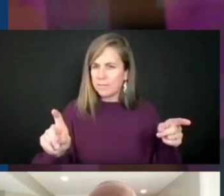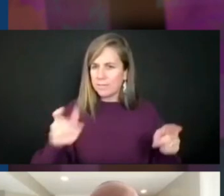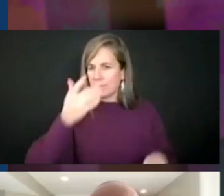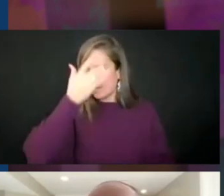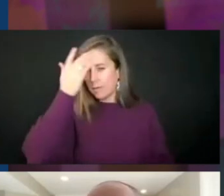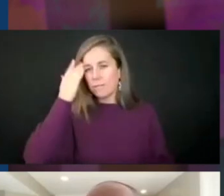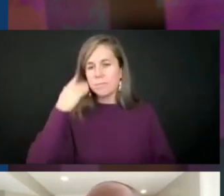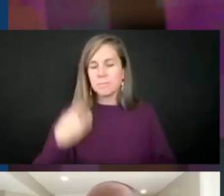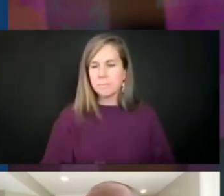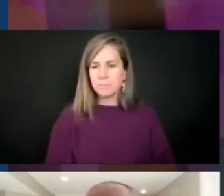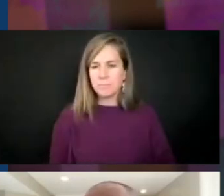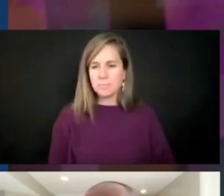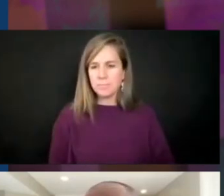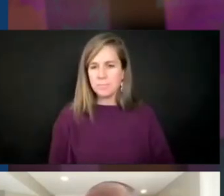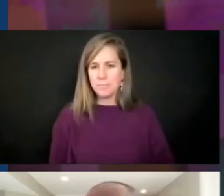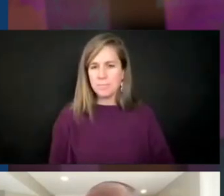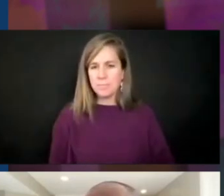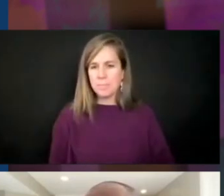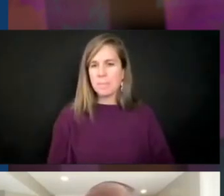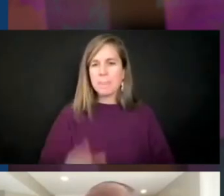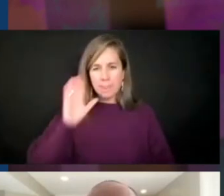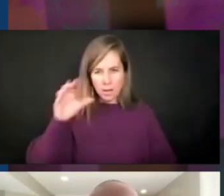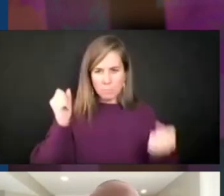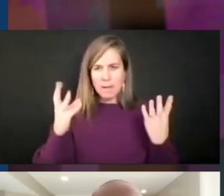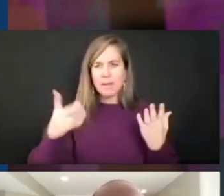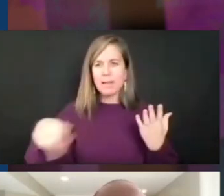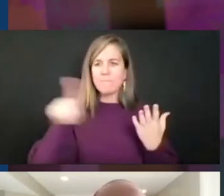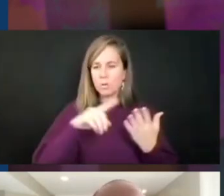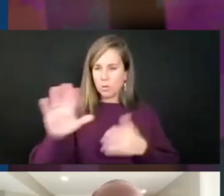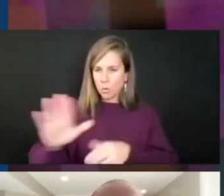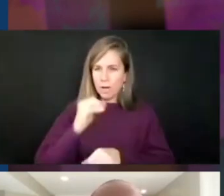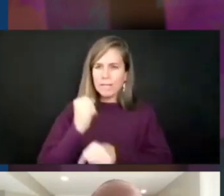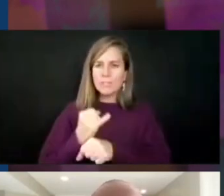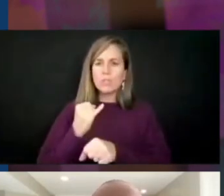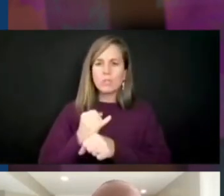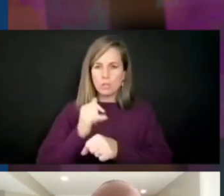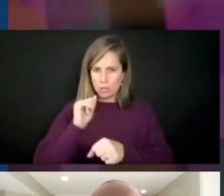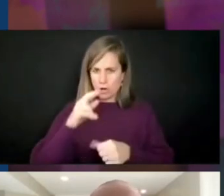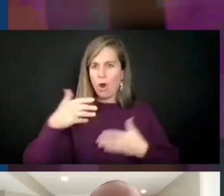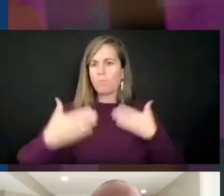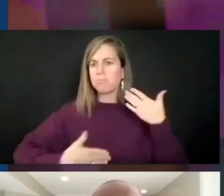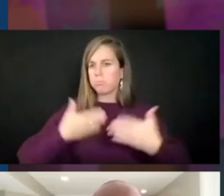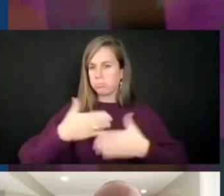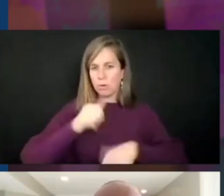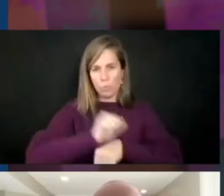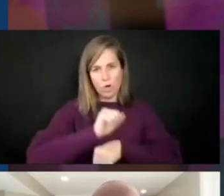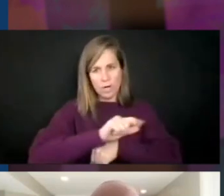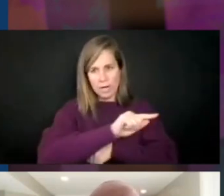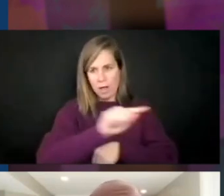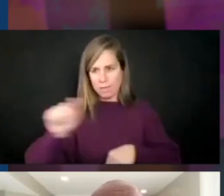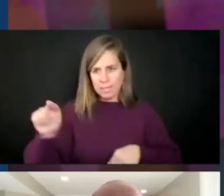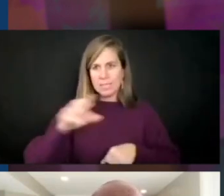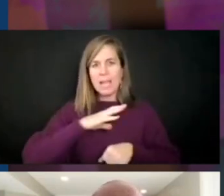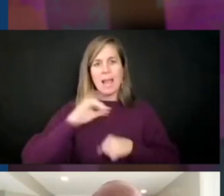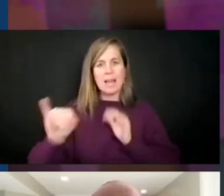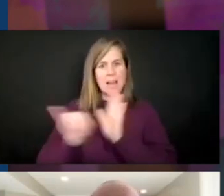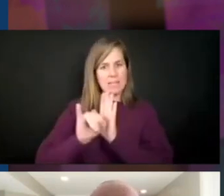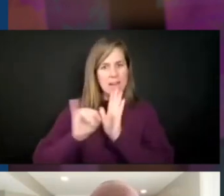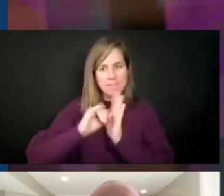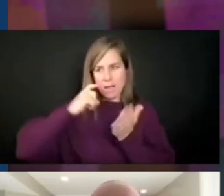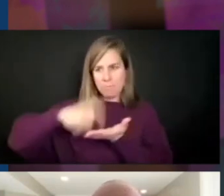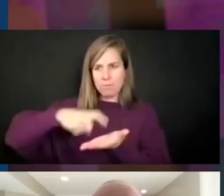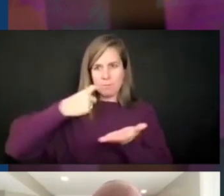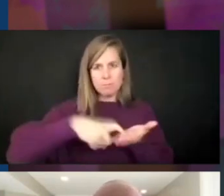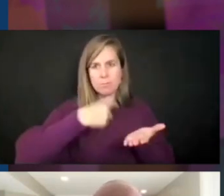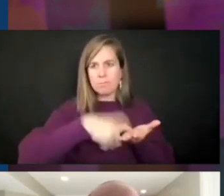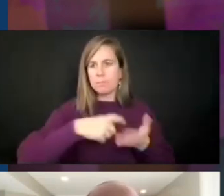I know many of you and your institutions are far along in working on this and identifying this and taking action, but